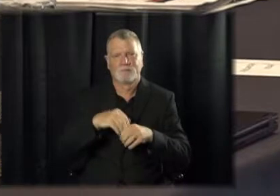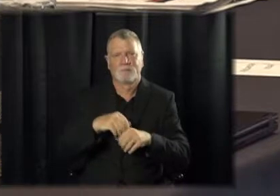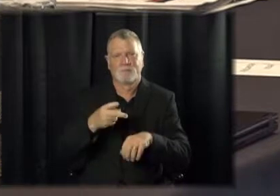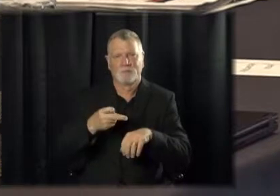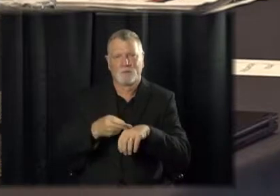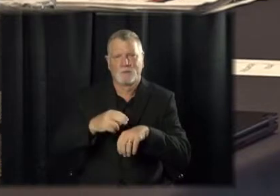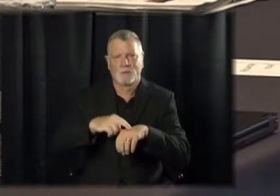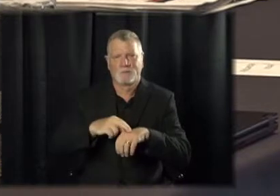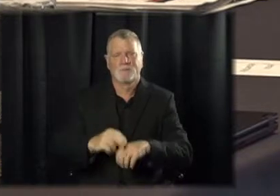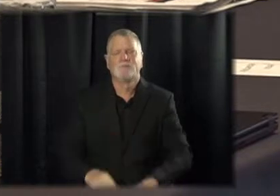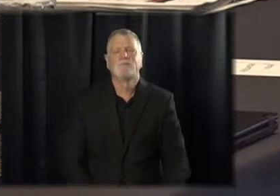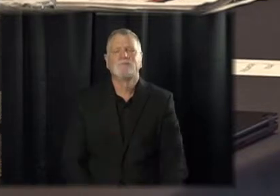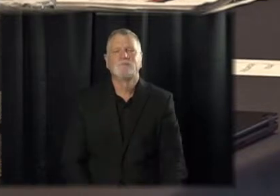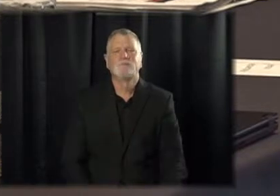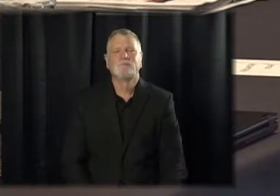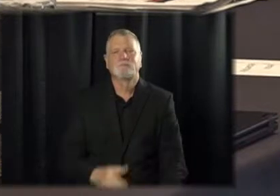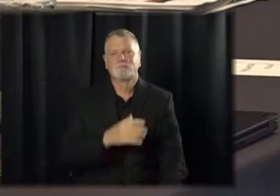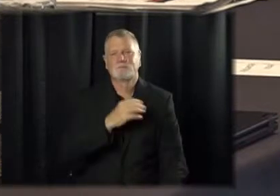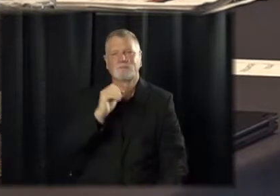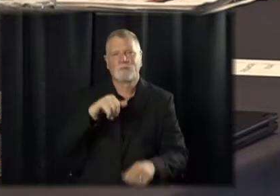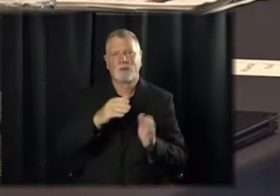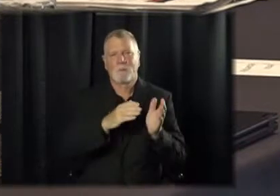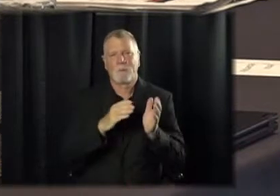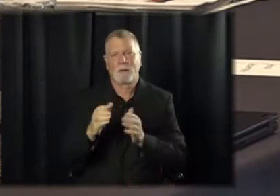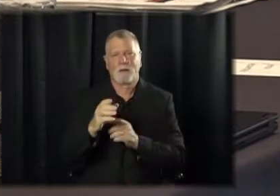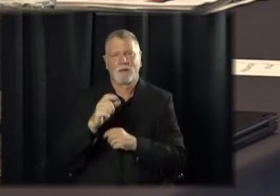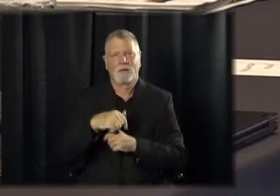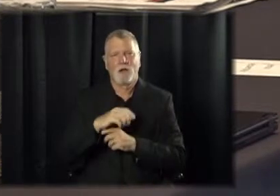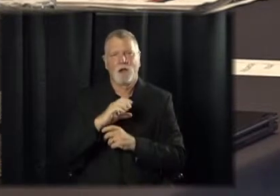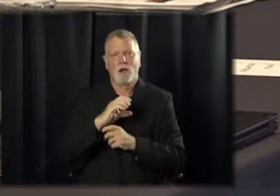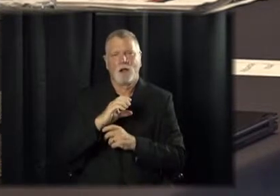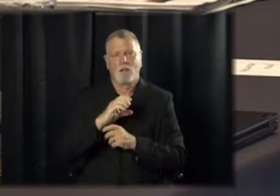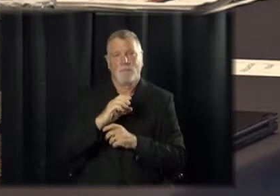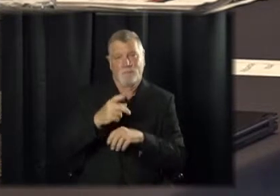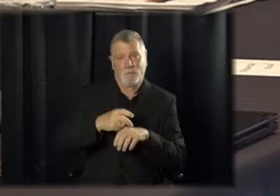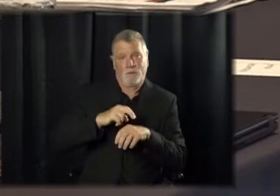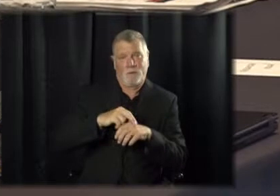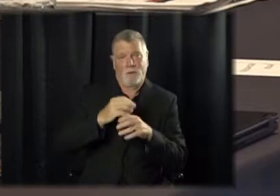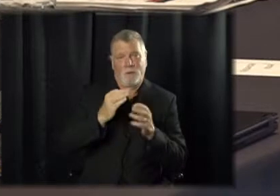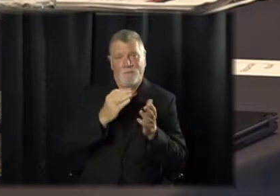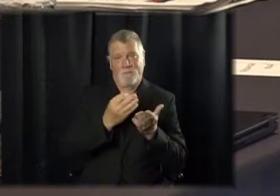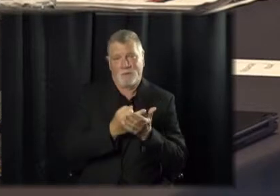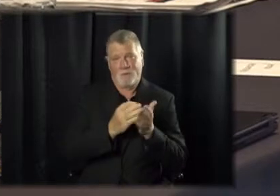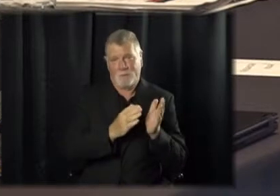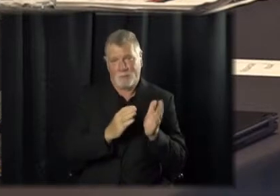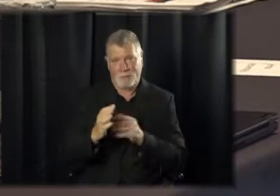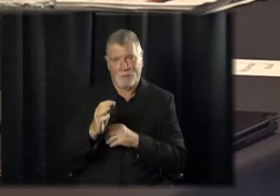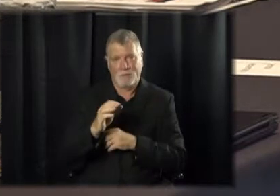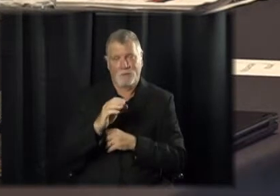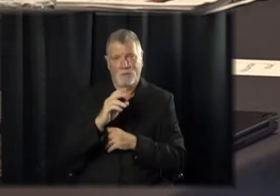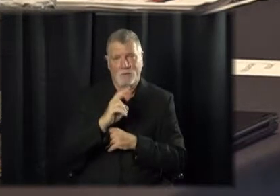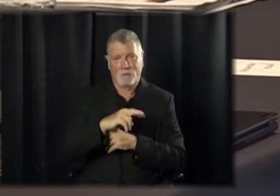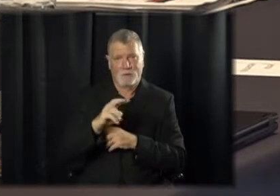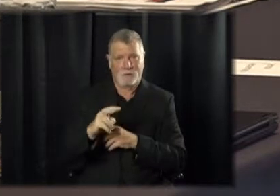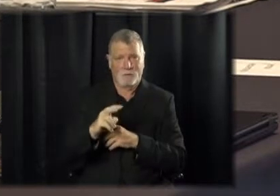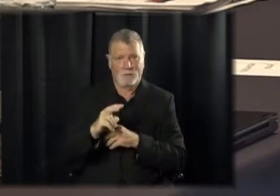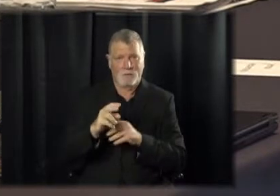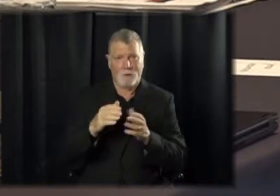and UPR. Provided in this fiscal plan, the Commonwealth's 2021 fiscal plan and the fiscal 22